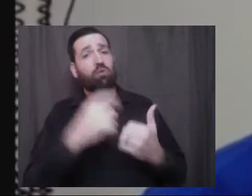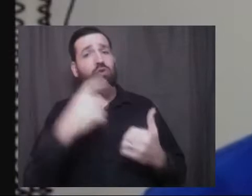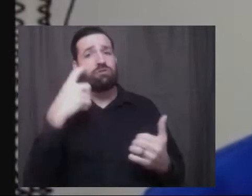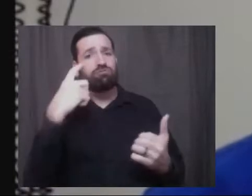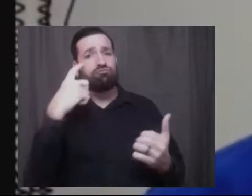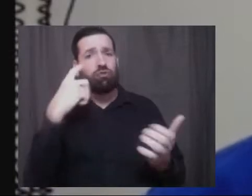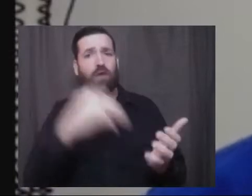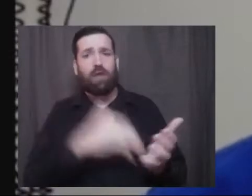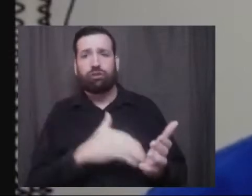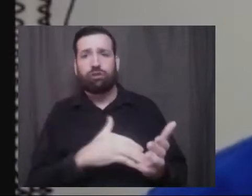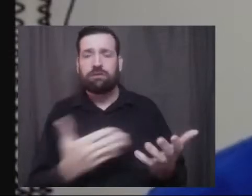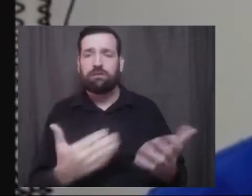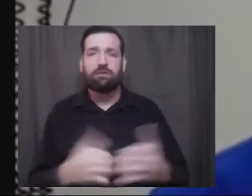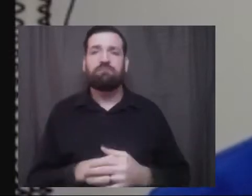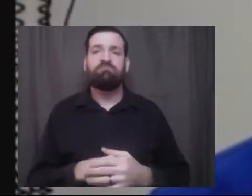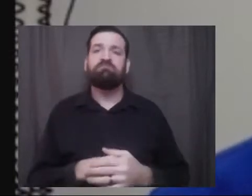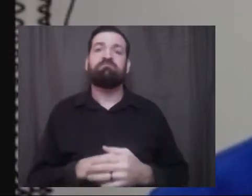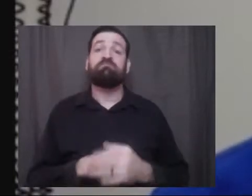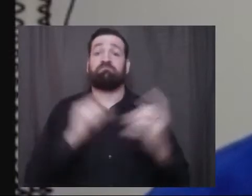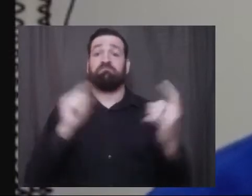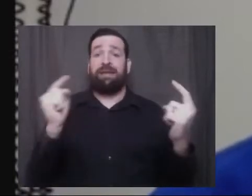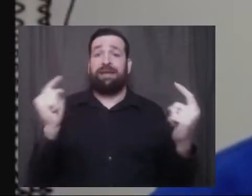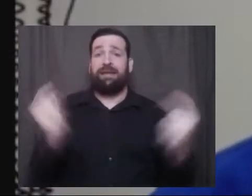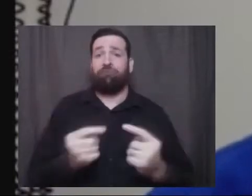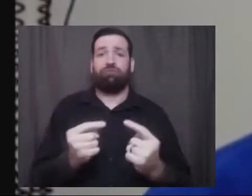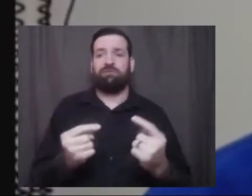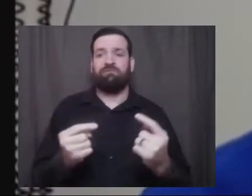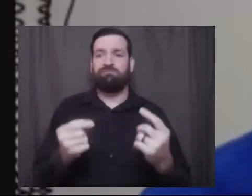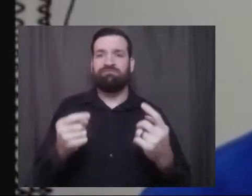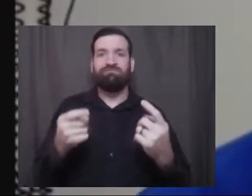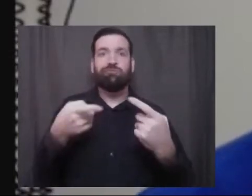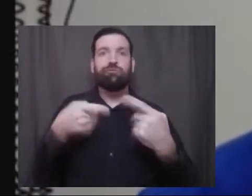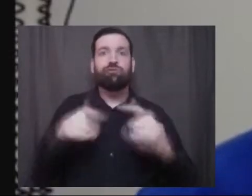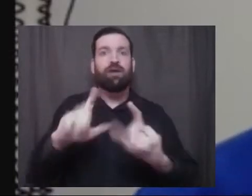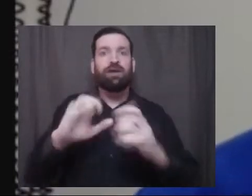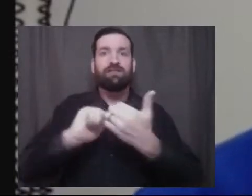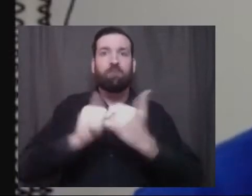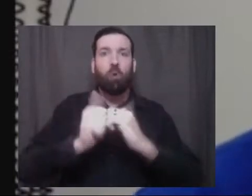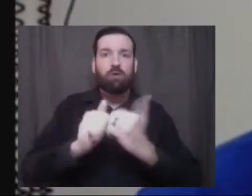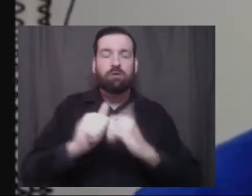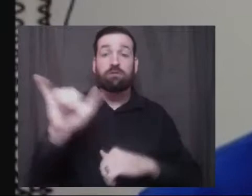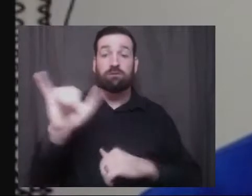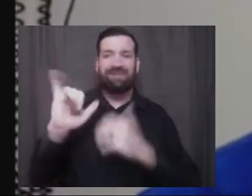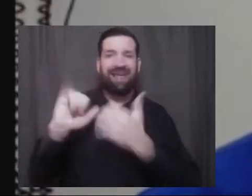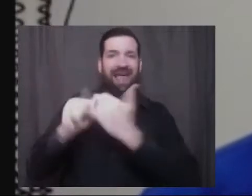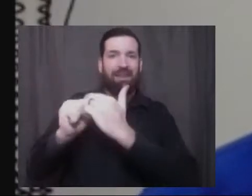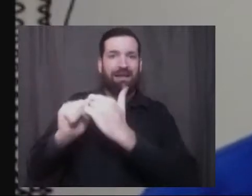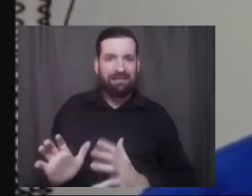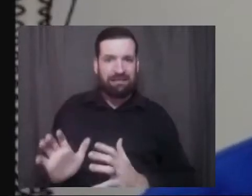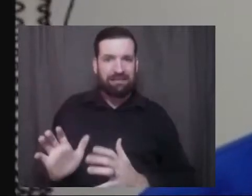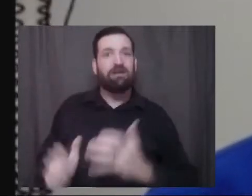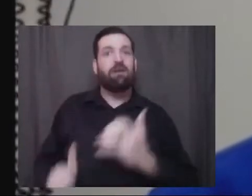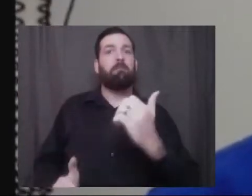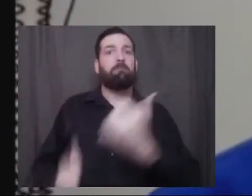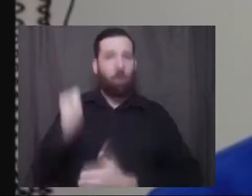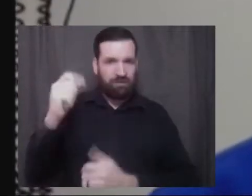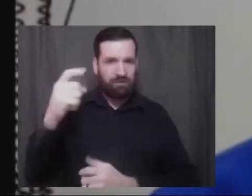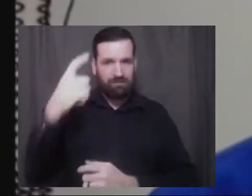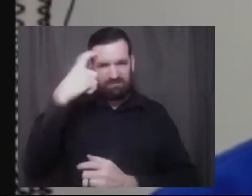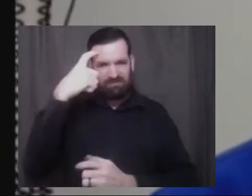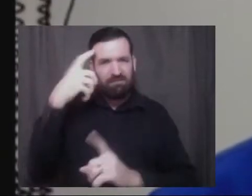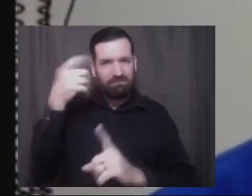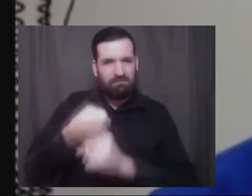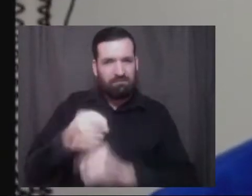care of injuries that may happen during a sporting event. So taking care of athletes. Most of those are concussions, but we certainly see